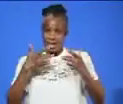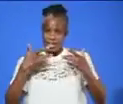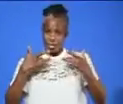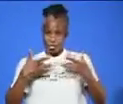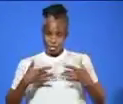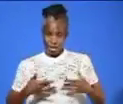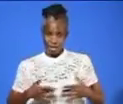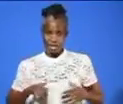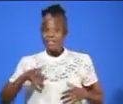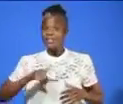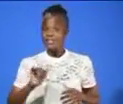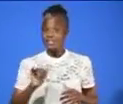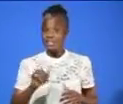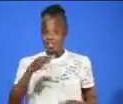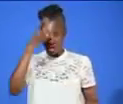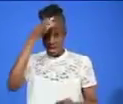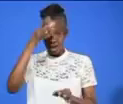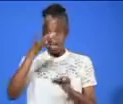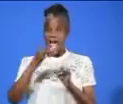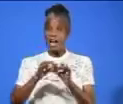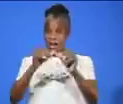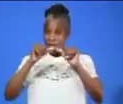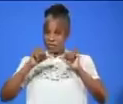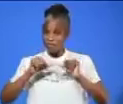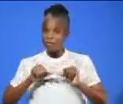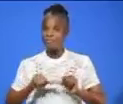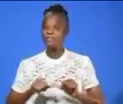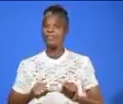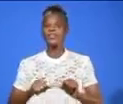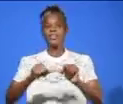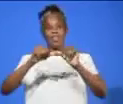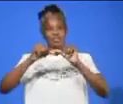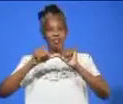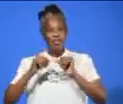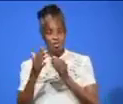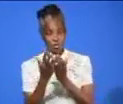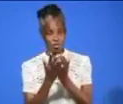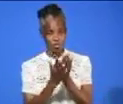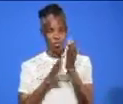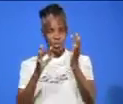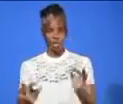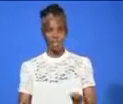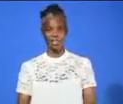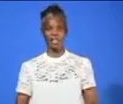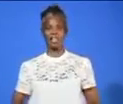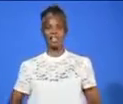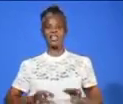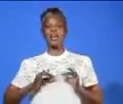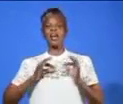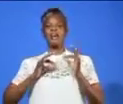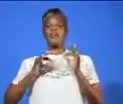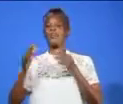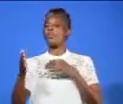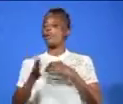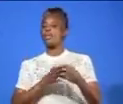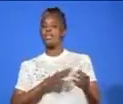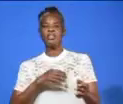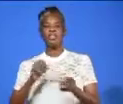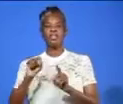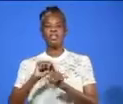thread, still you can climb life's mountain. Though